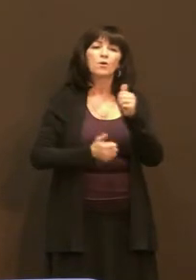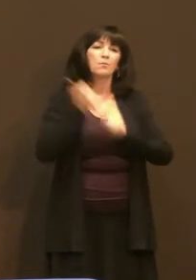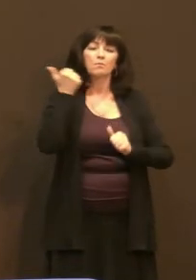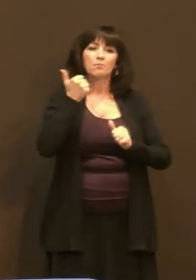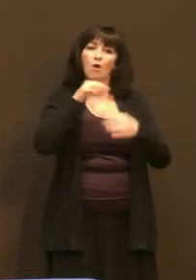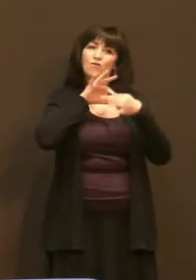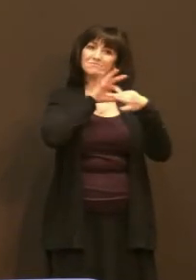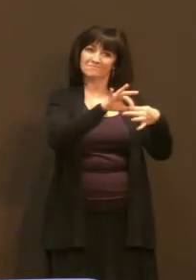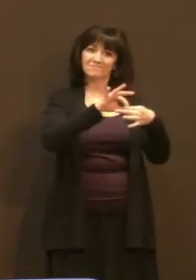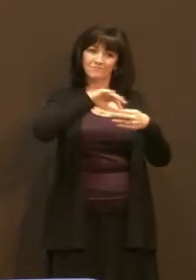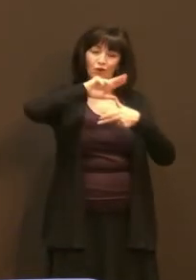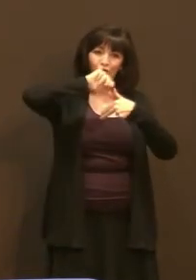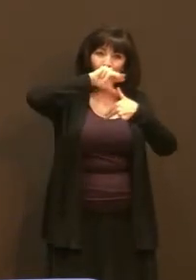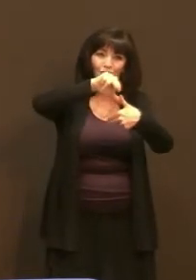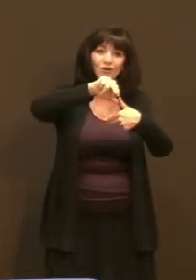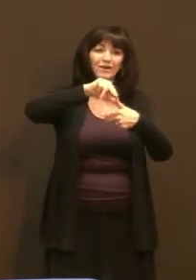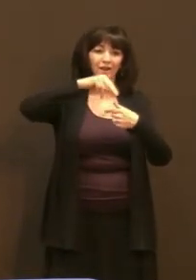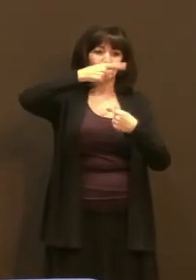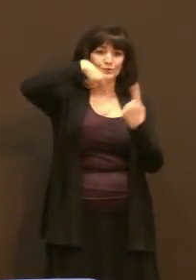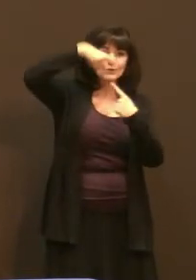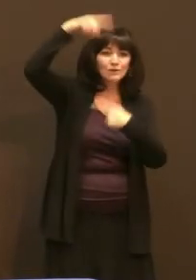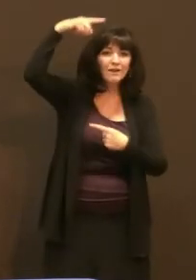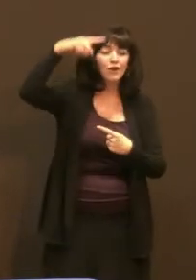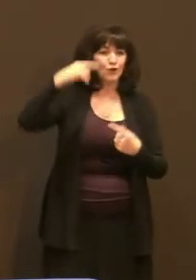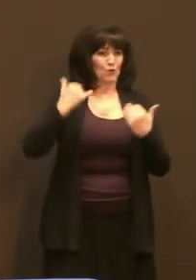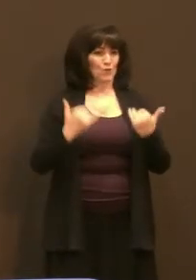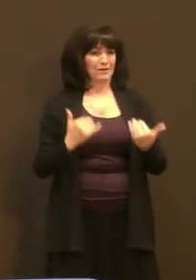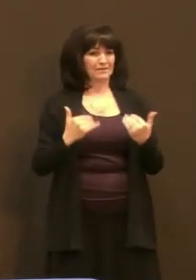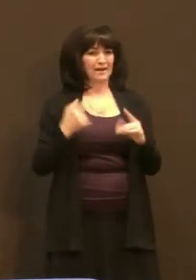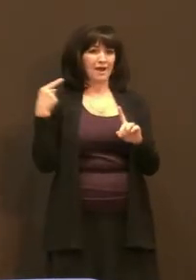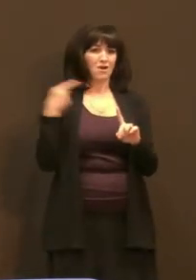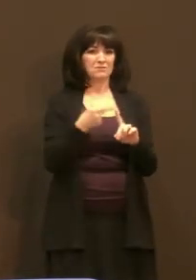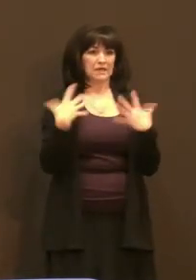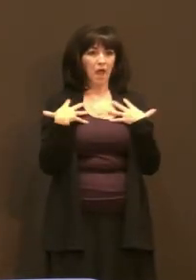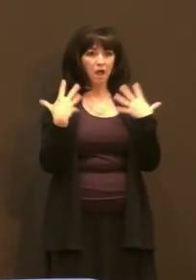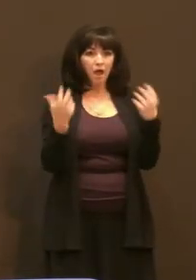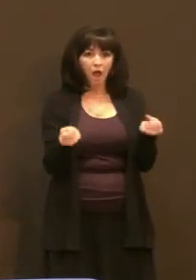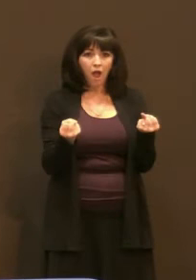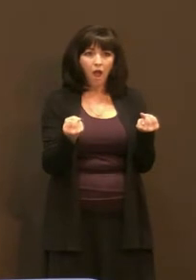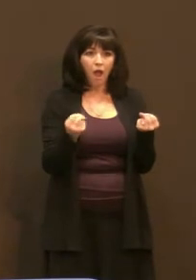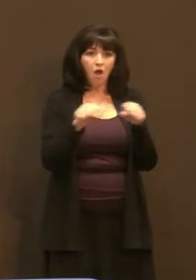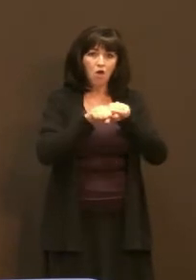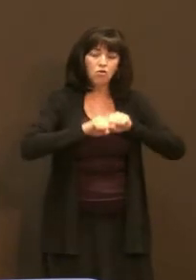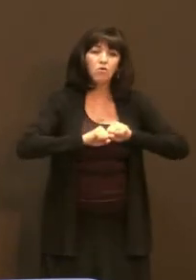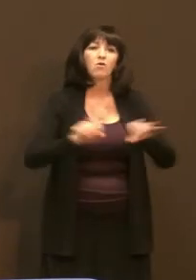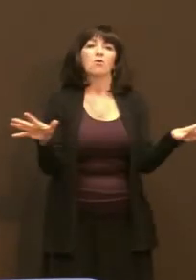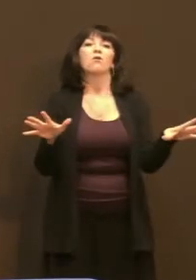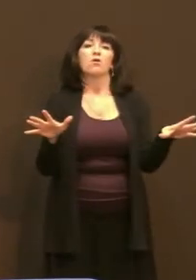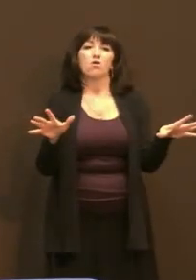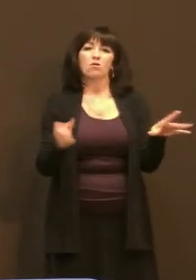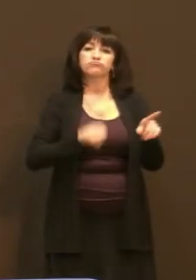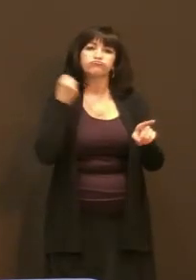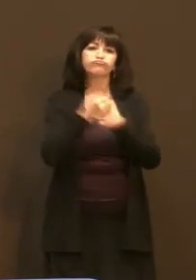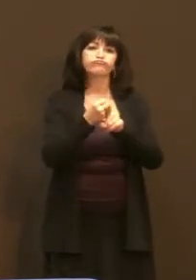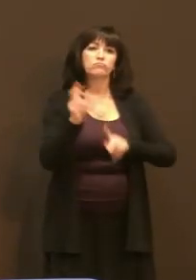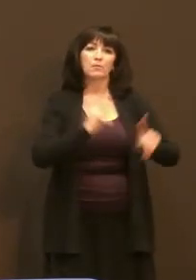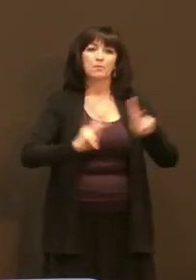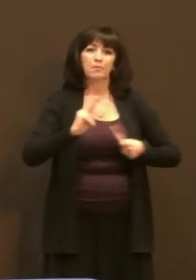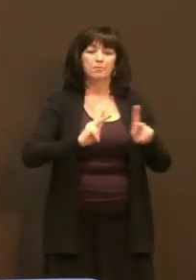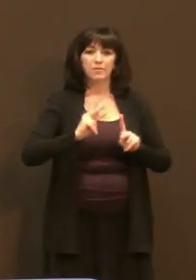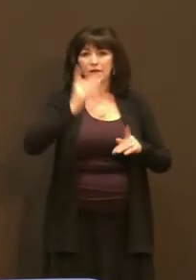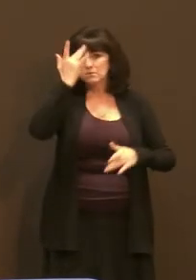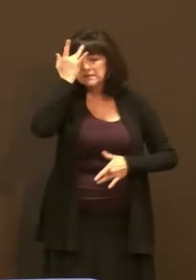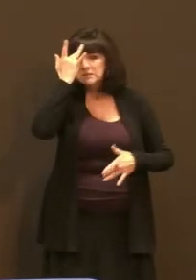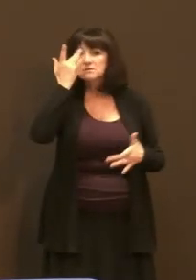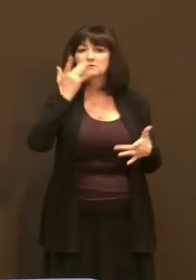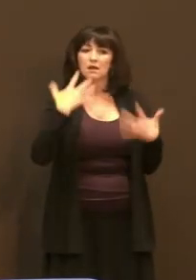and that type of thing. So there's still a lot of questions that need to be answered. A lot of people working on that,